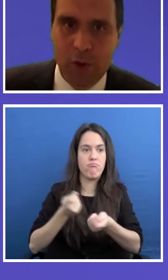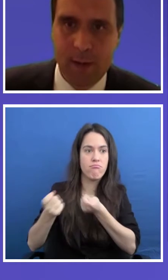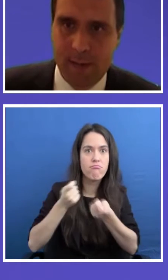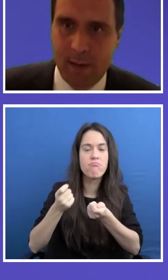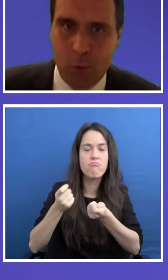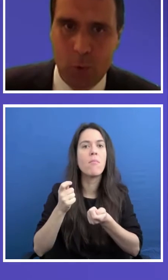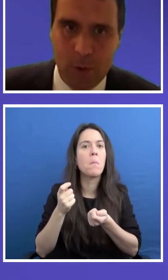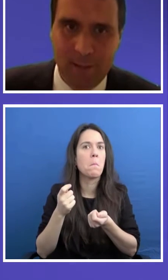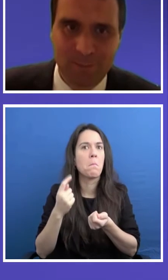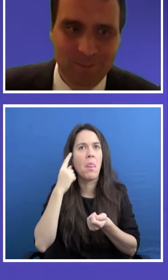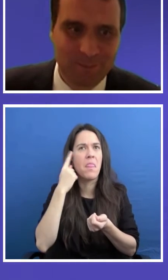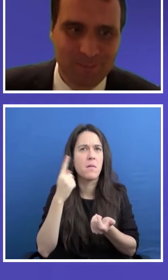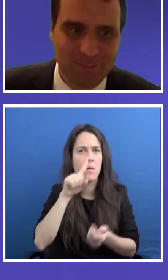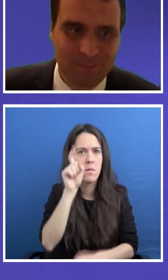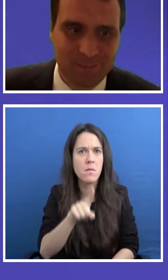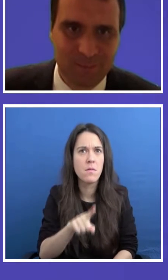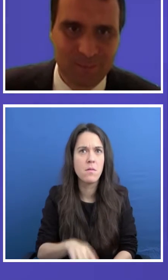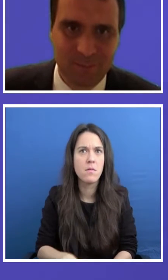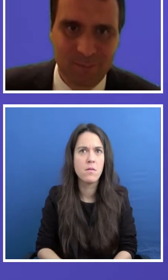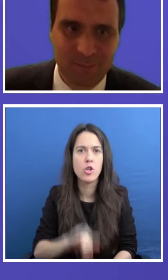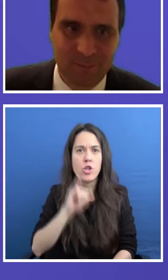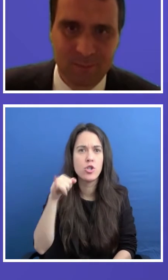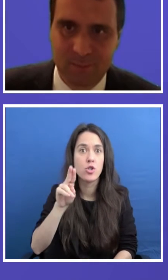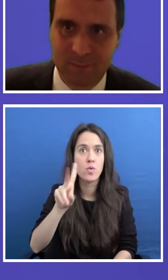The question is to Julia.